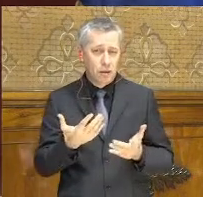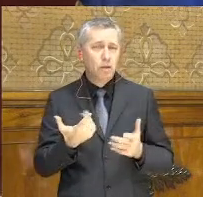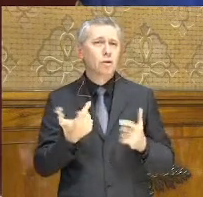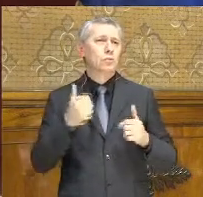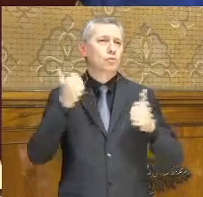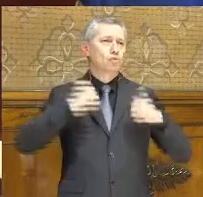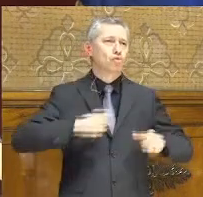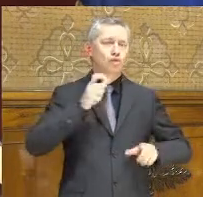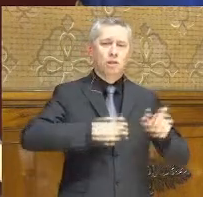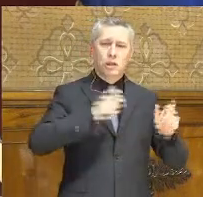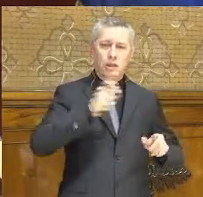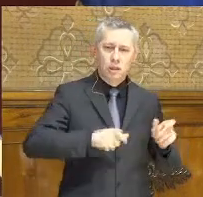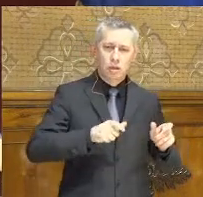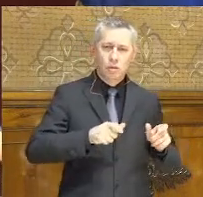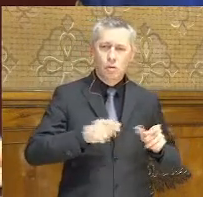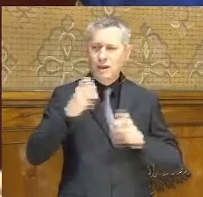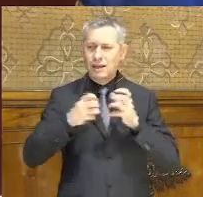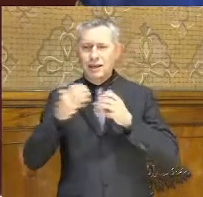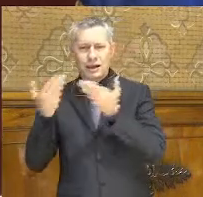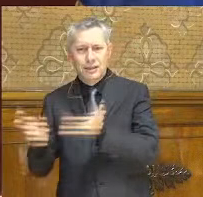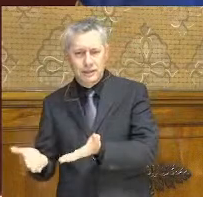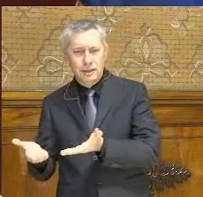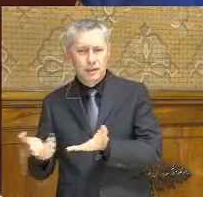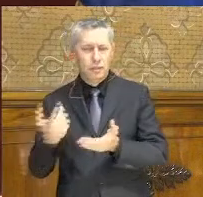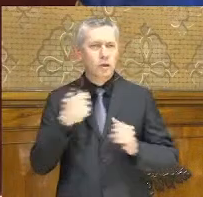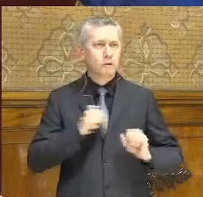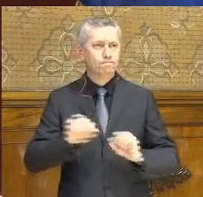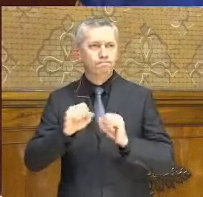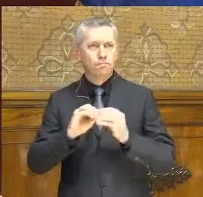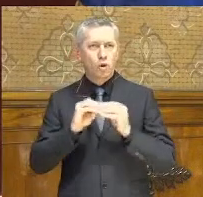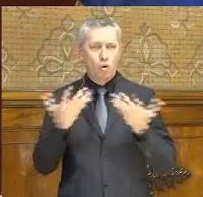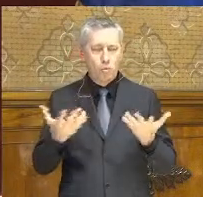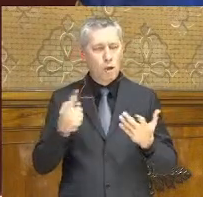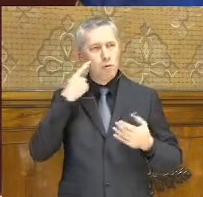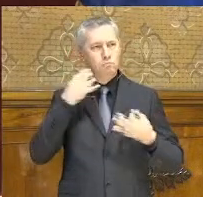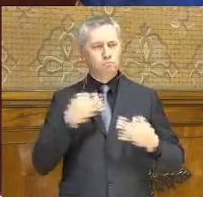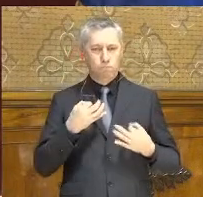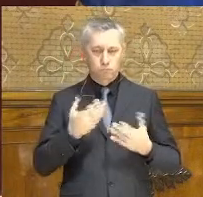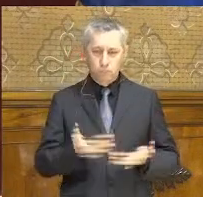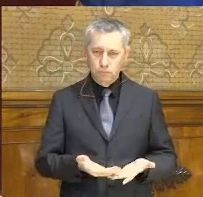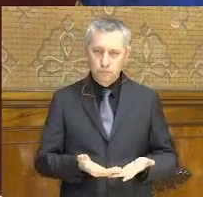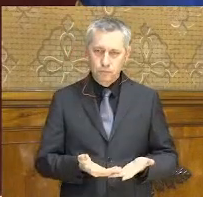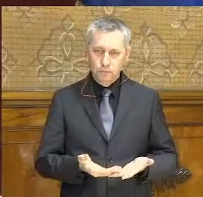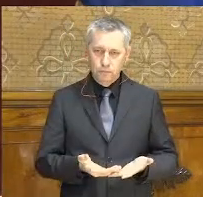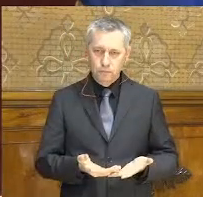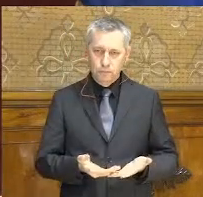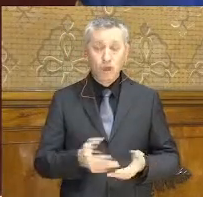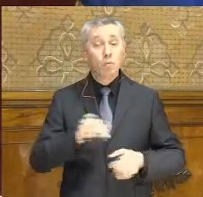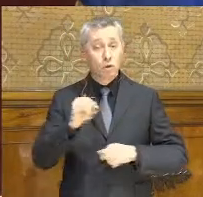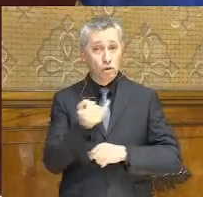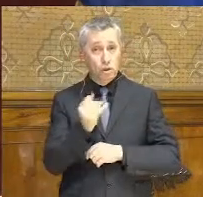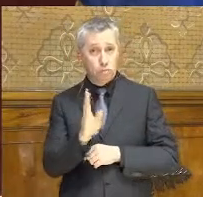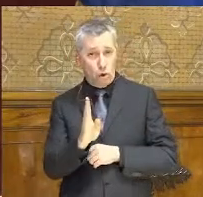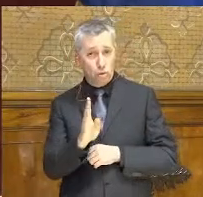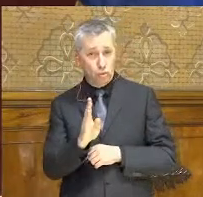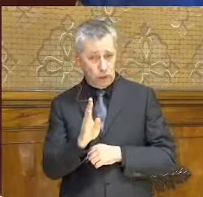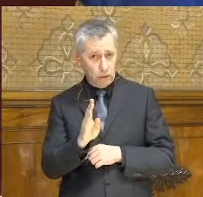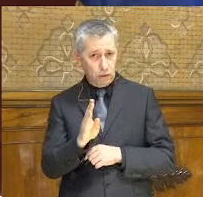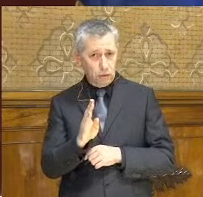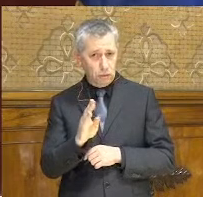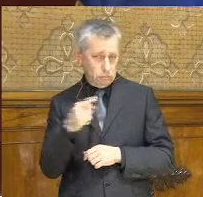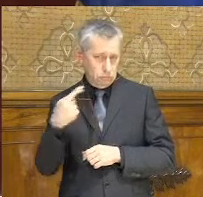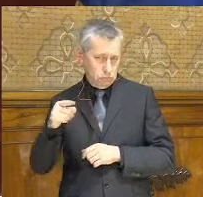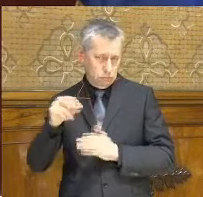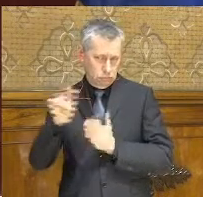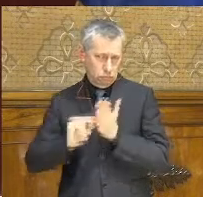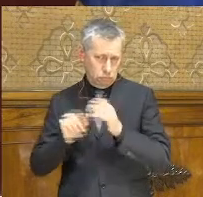in fact, one of the great gifts of James Baldwin, not only to African